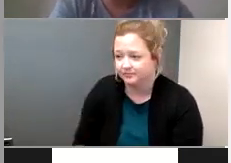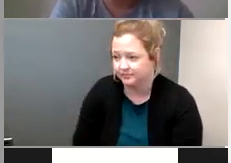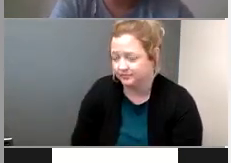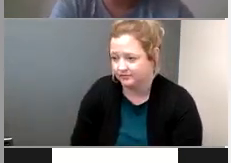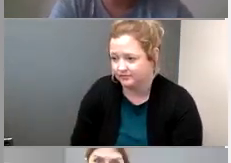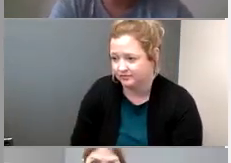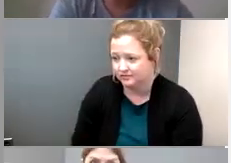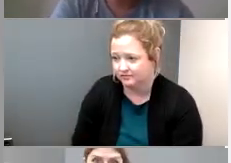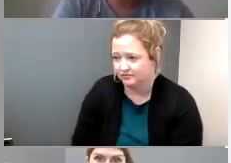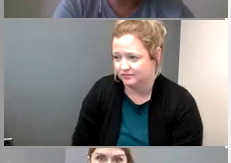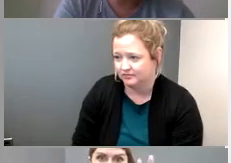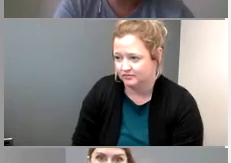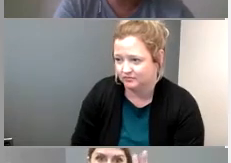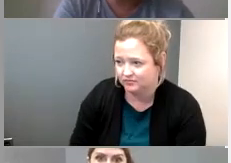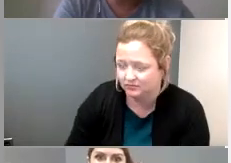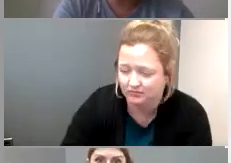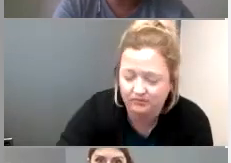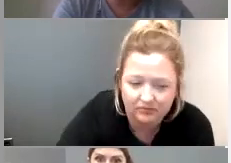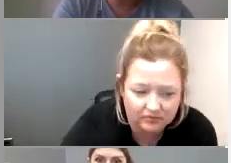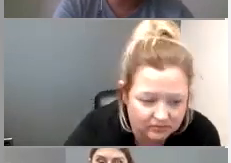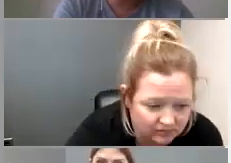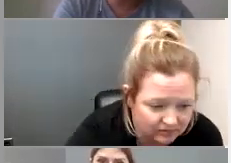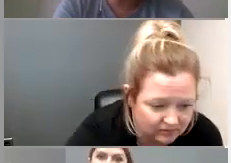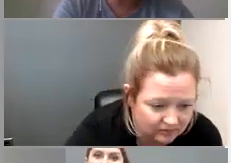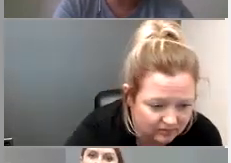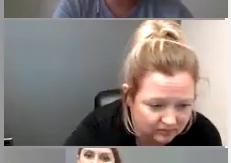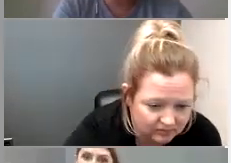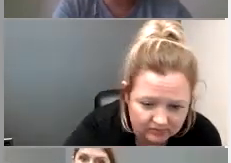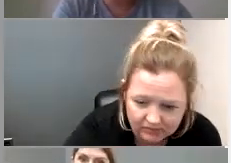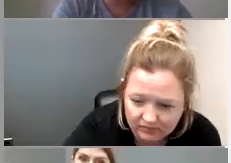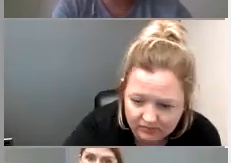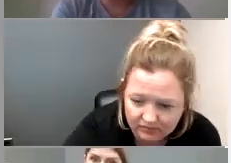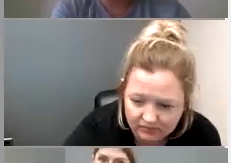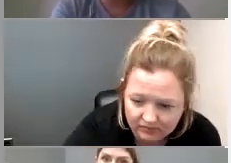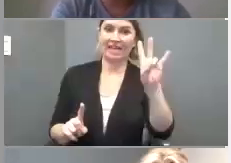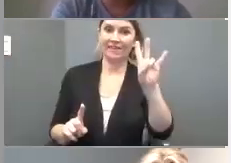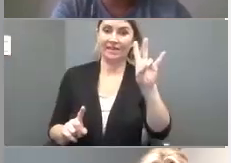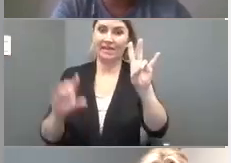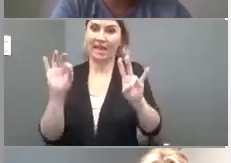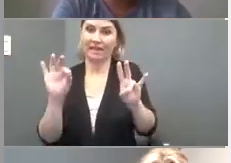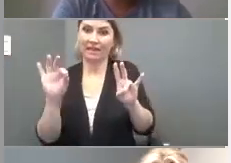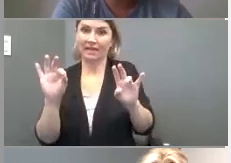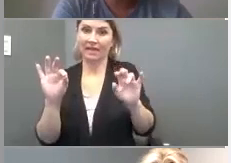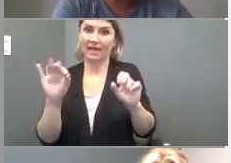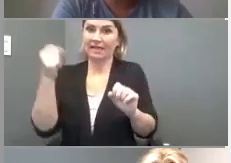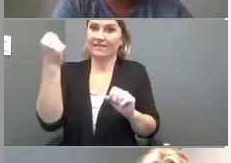would check, first I would get 1, then I would get 2, then I would get 7, then 9, then